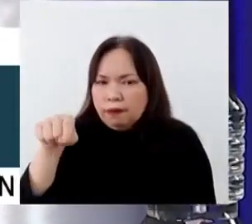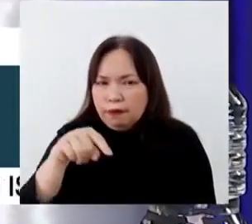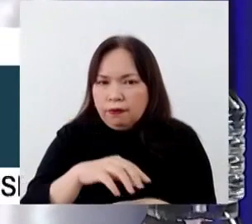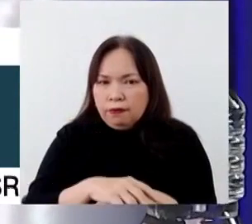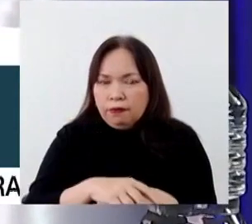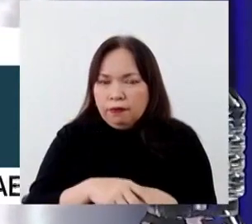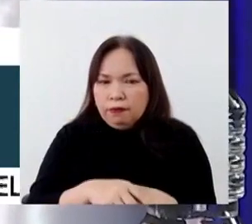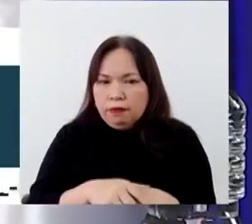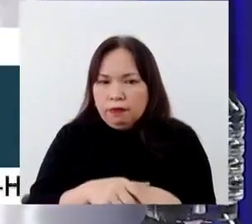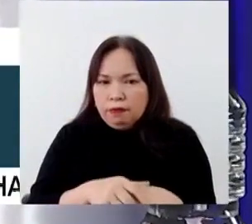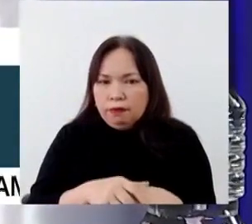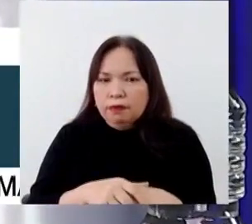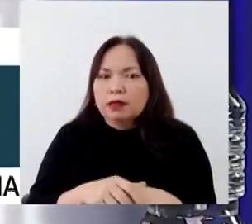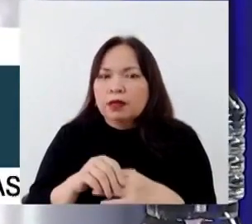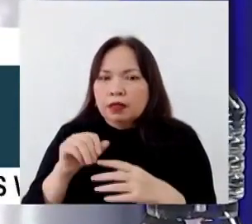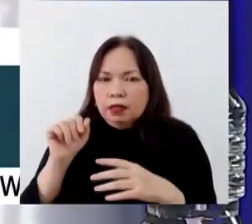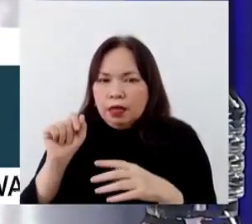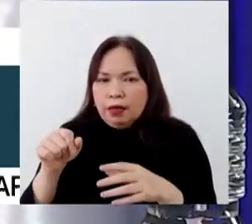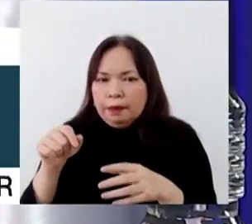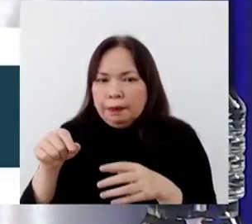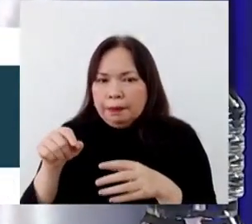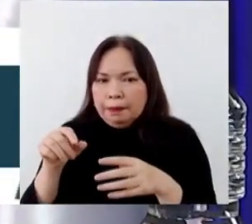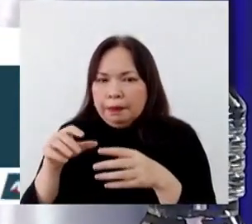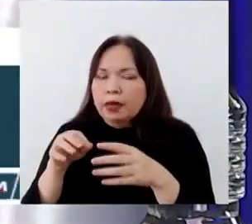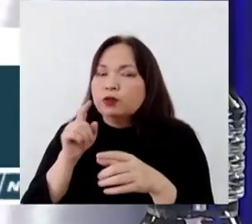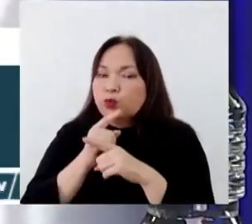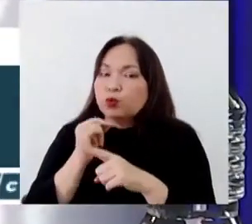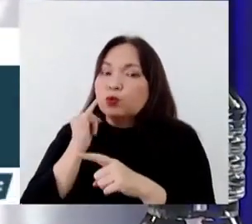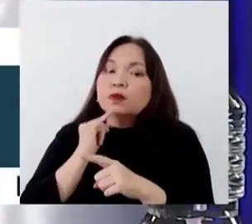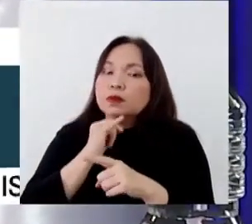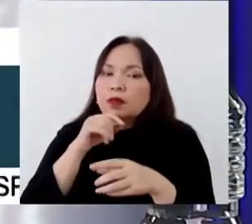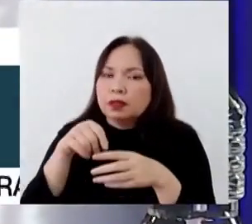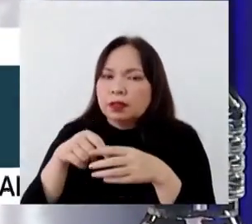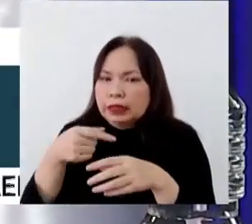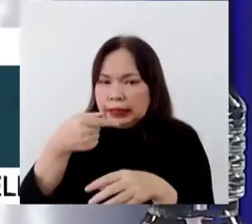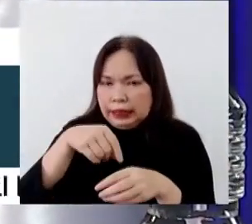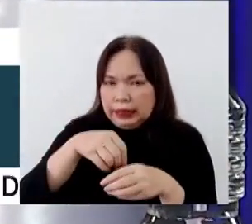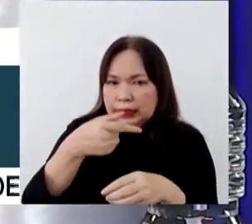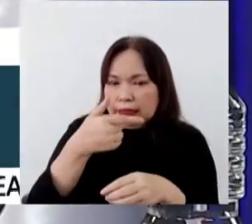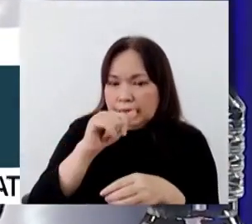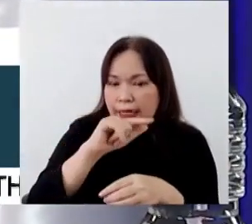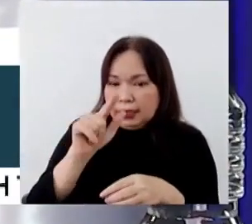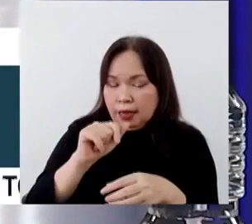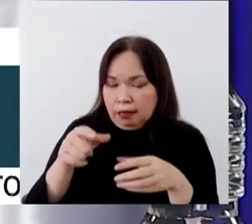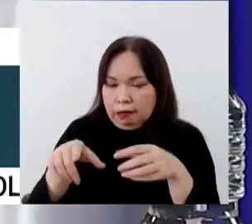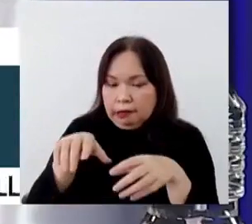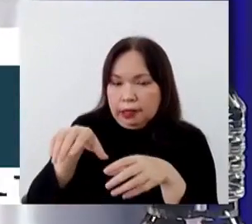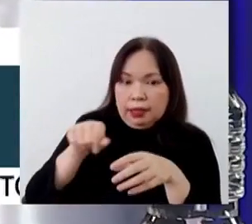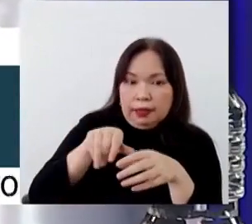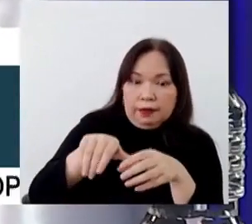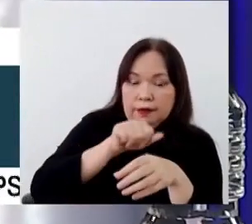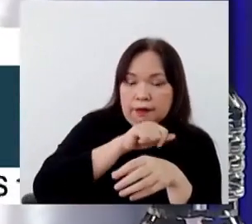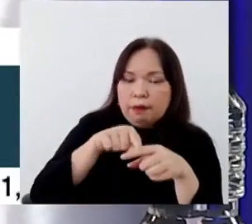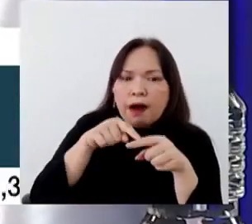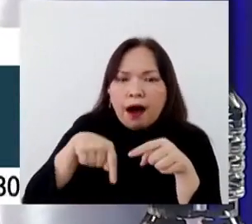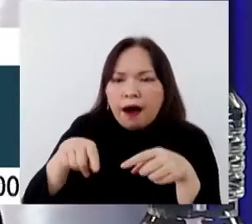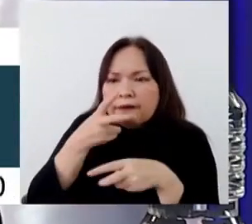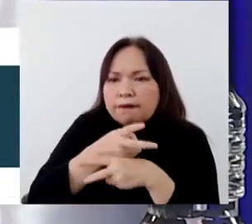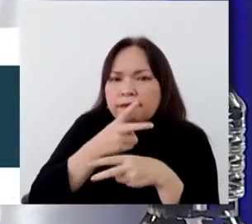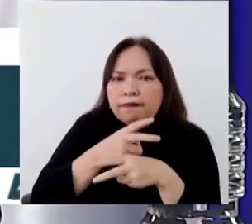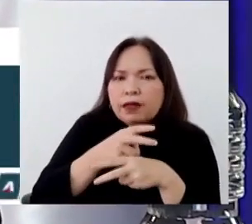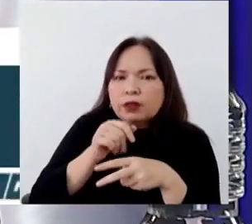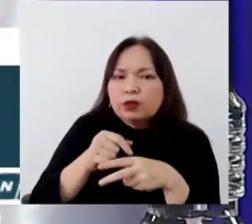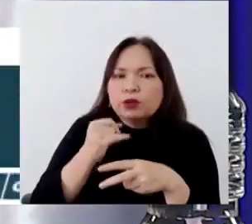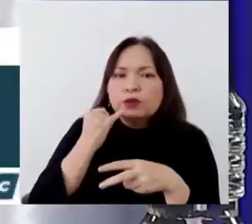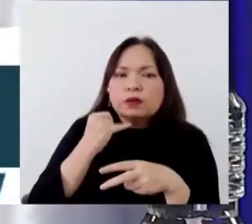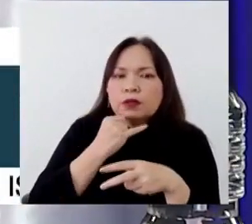from the Gaza Strip in 2005, they still control, in effect, the borders. So they're the ones